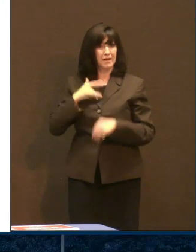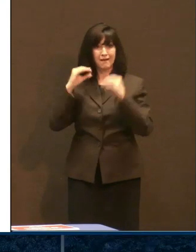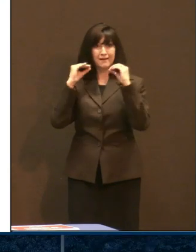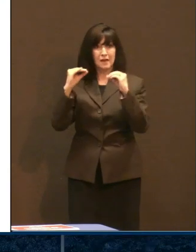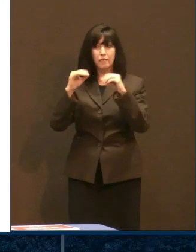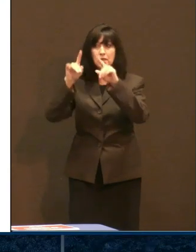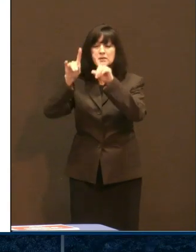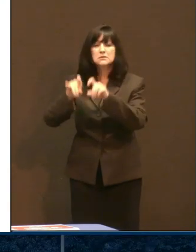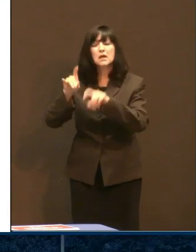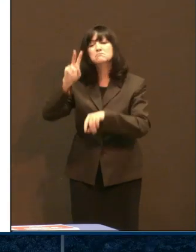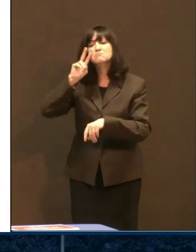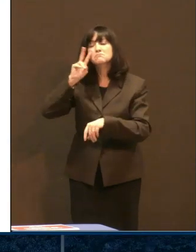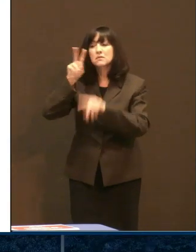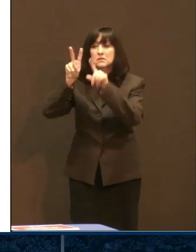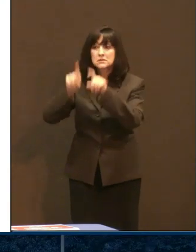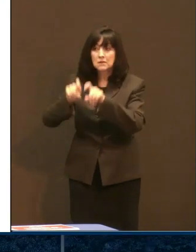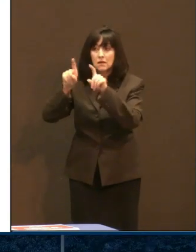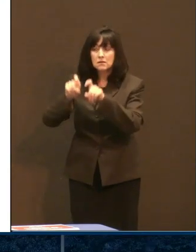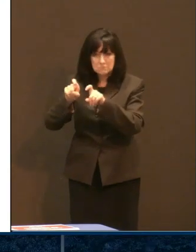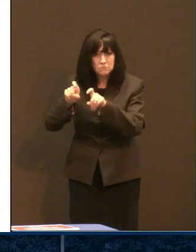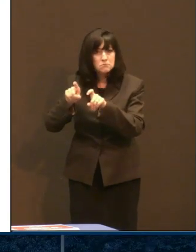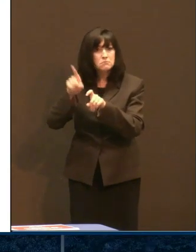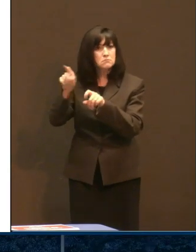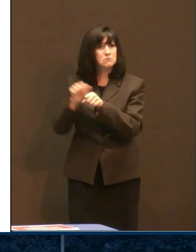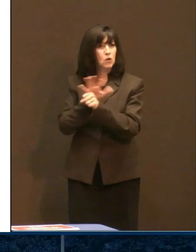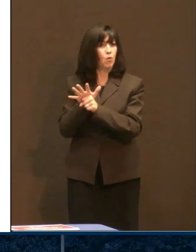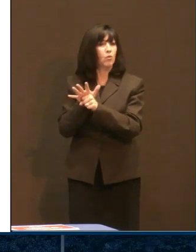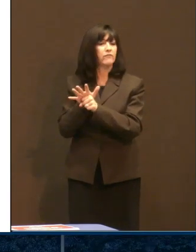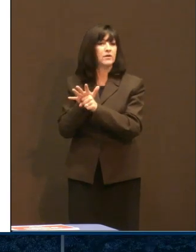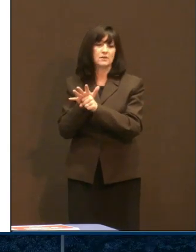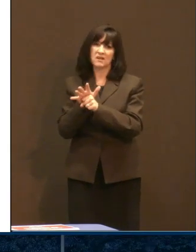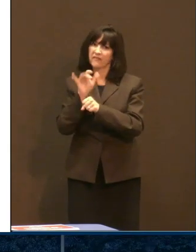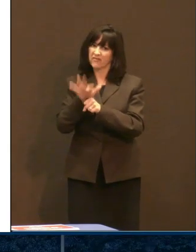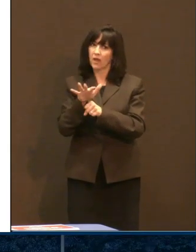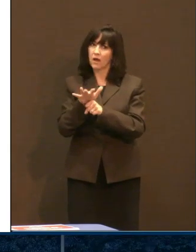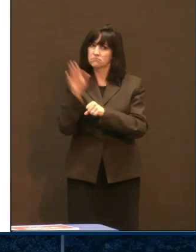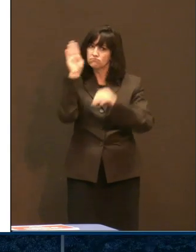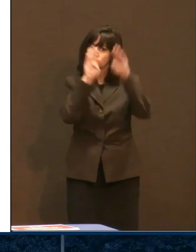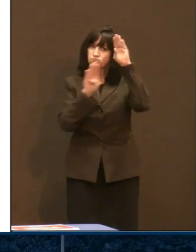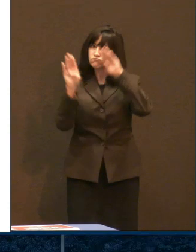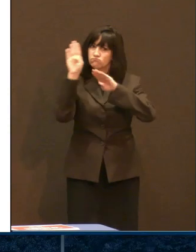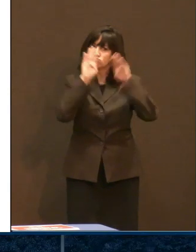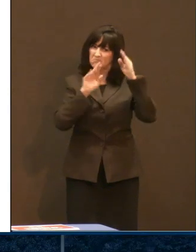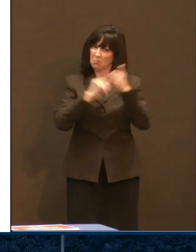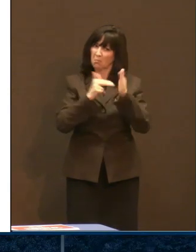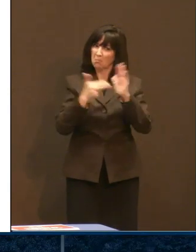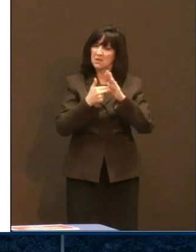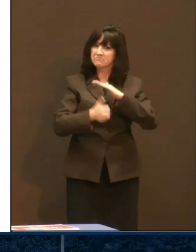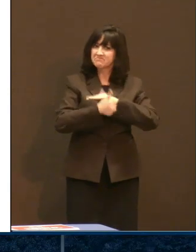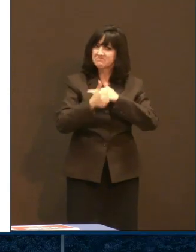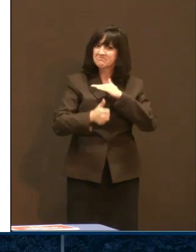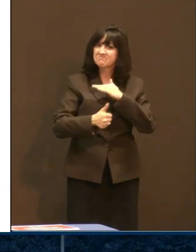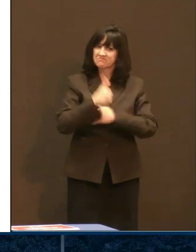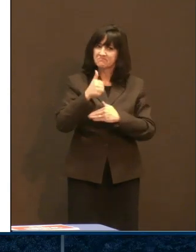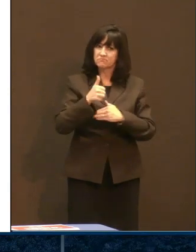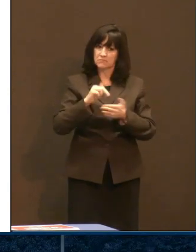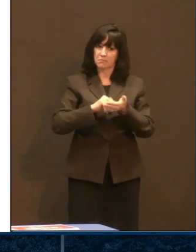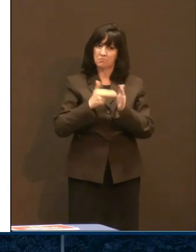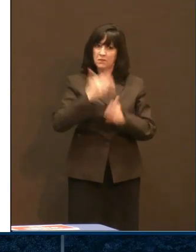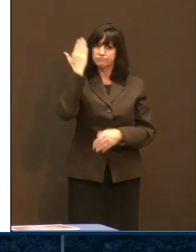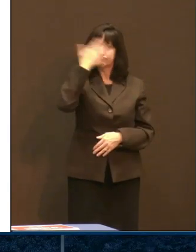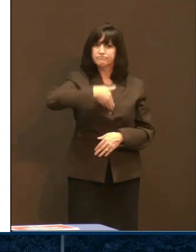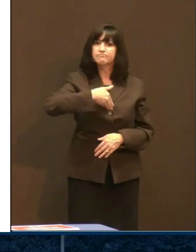probably the most important point is that I've said it before in the last week or so, I think that's been one of the